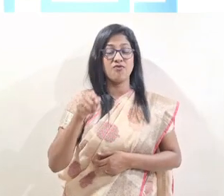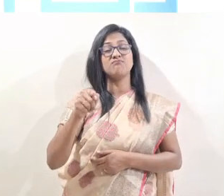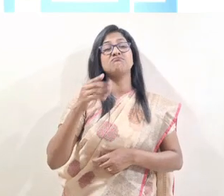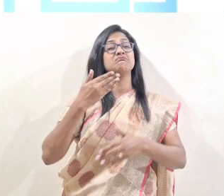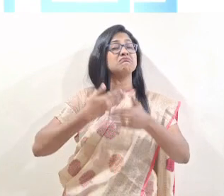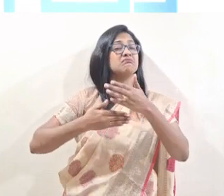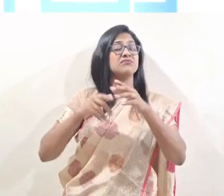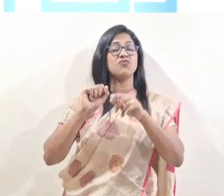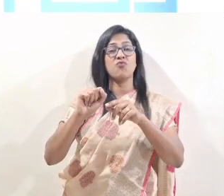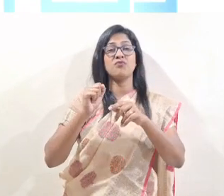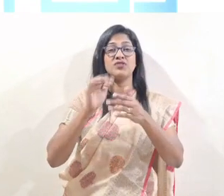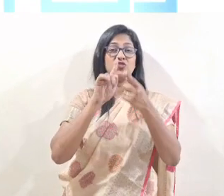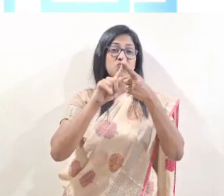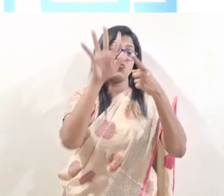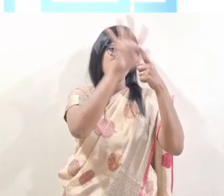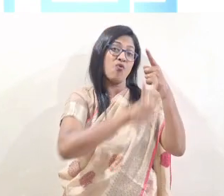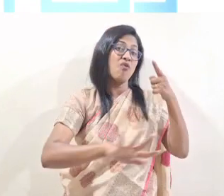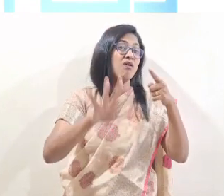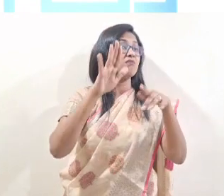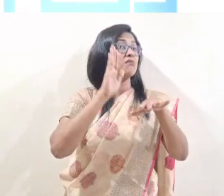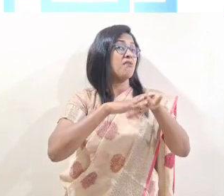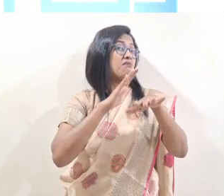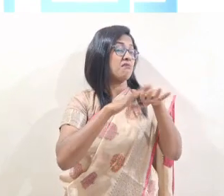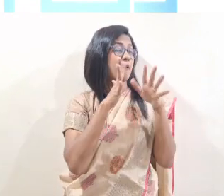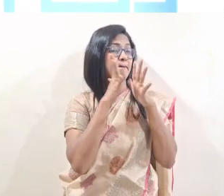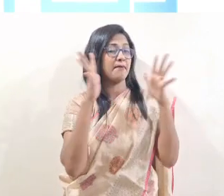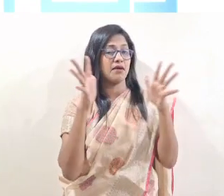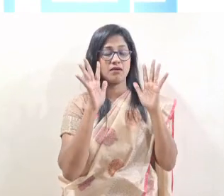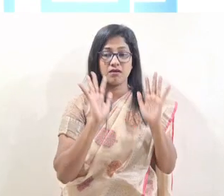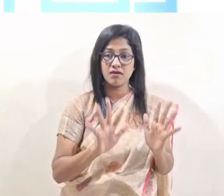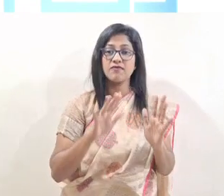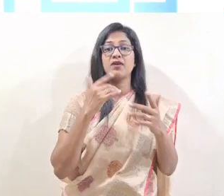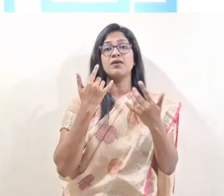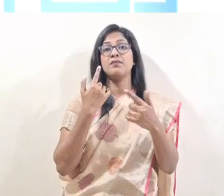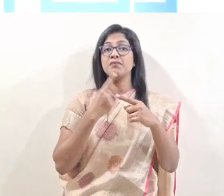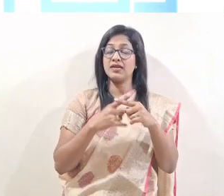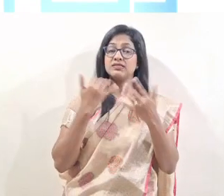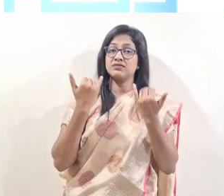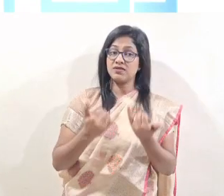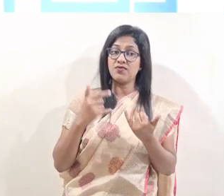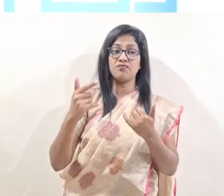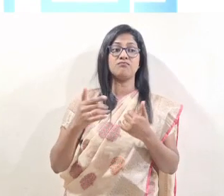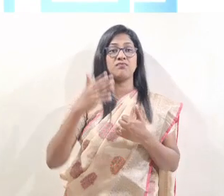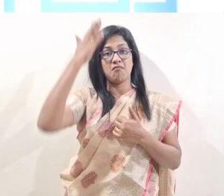illustrious experience in Europe as well. And currently he is heading the